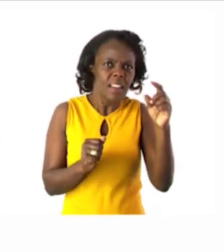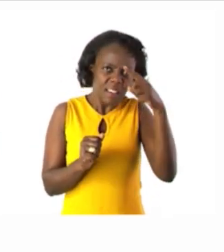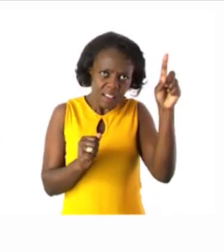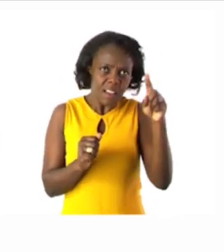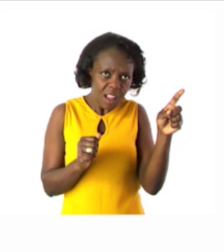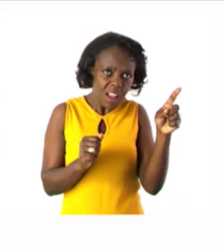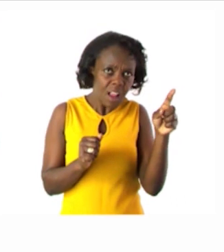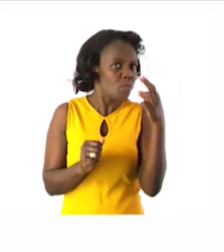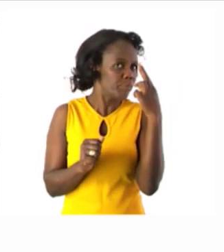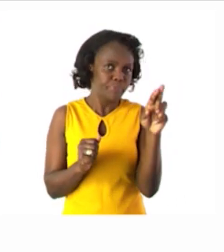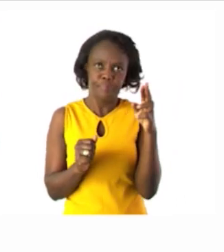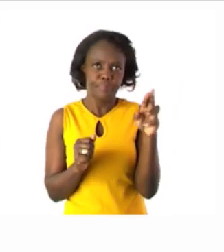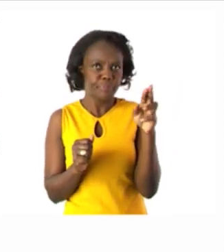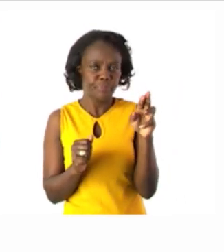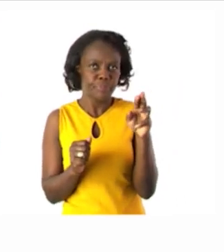Okay?